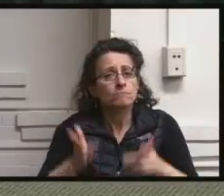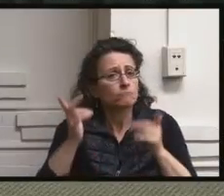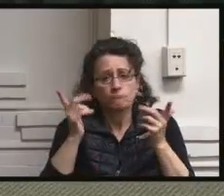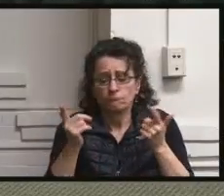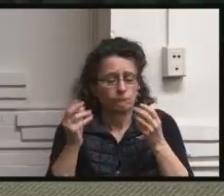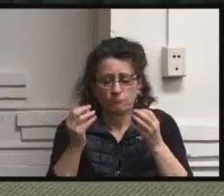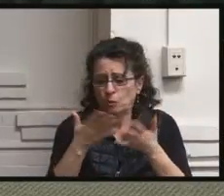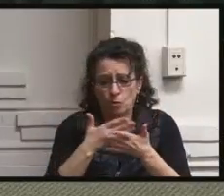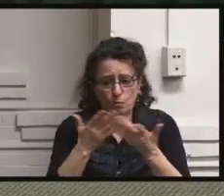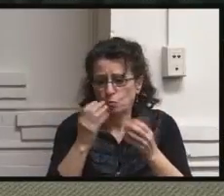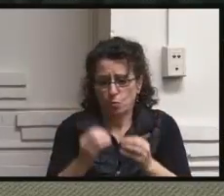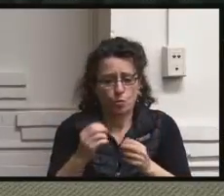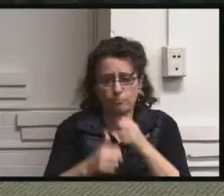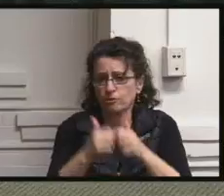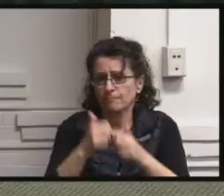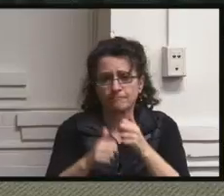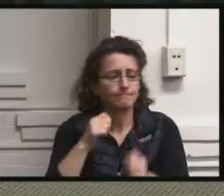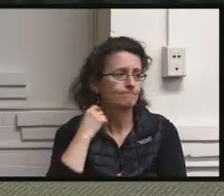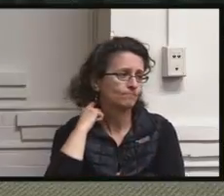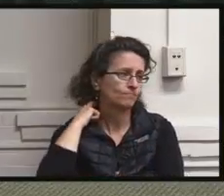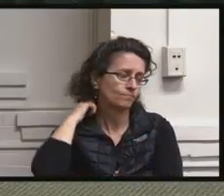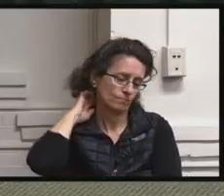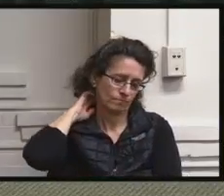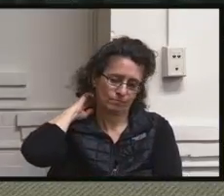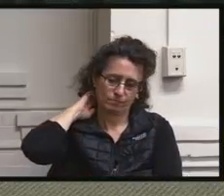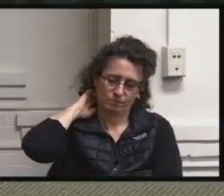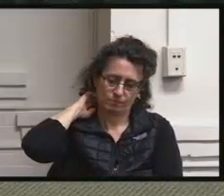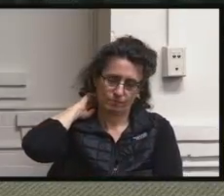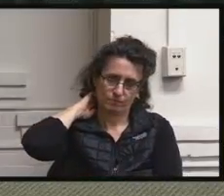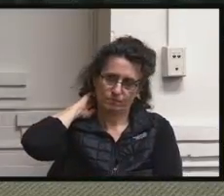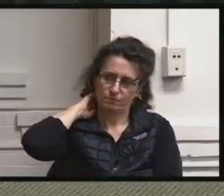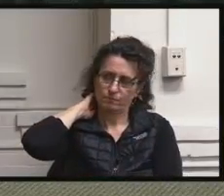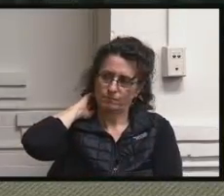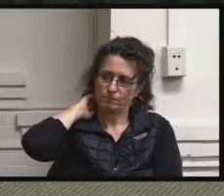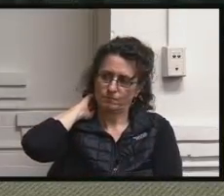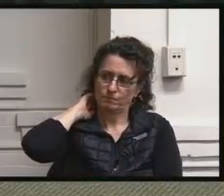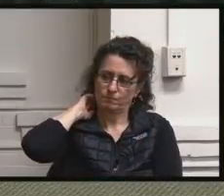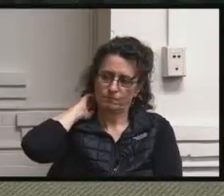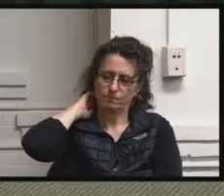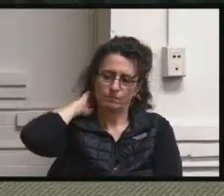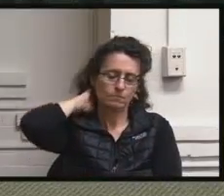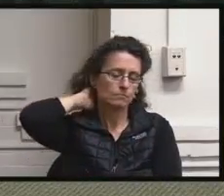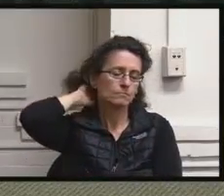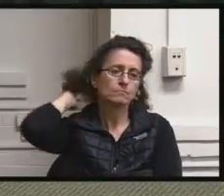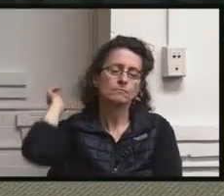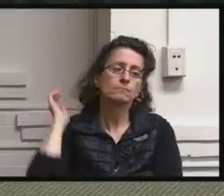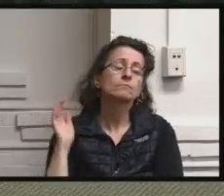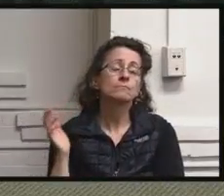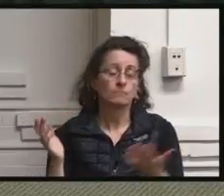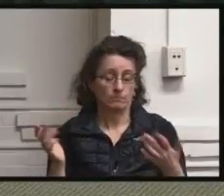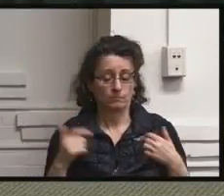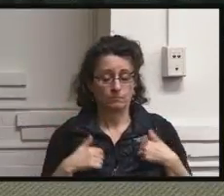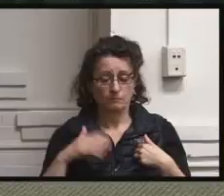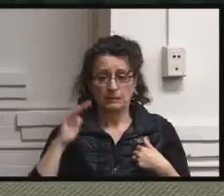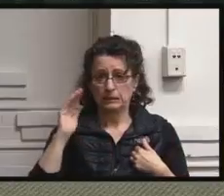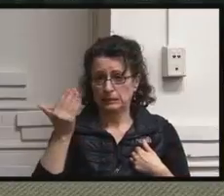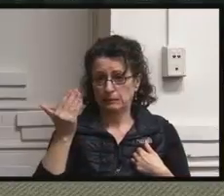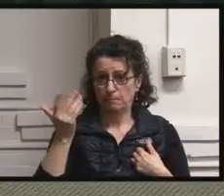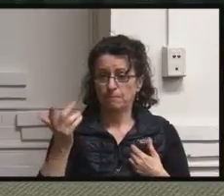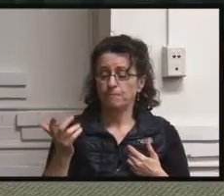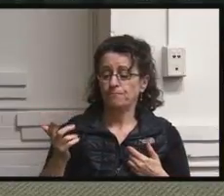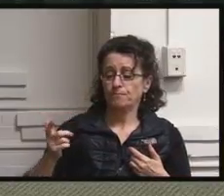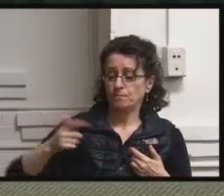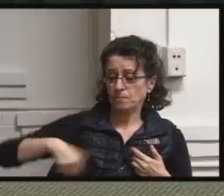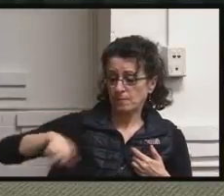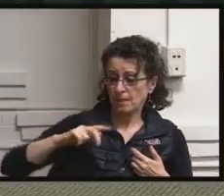make this succeed this time. I'm gonna say that there's at least three people on the board who